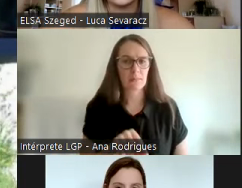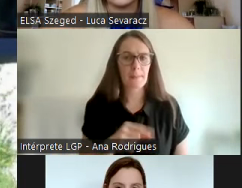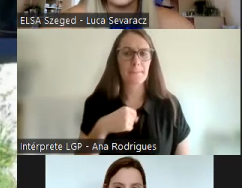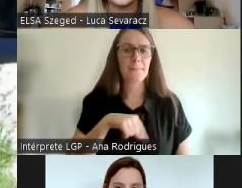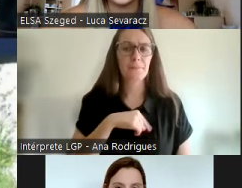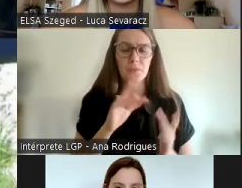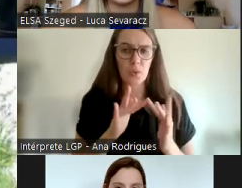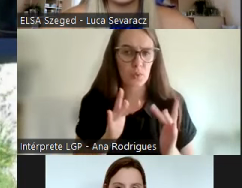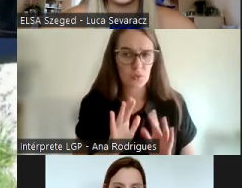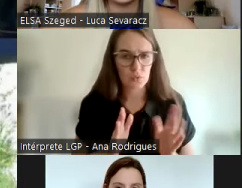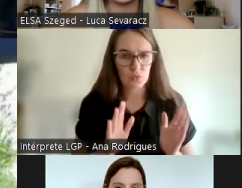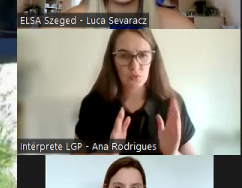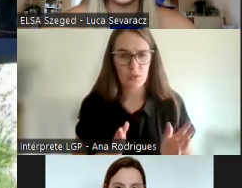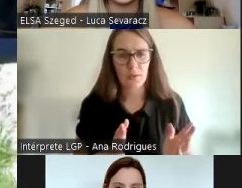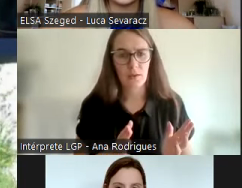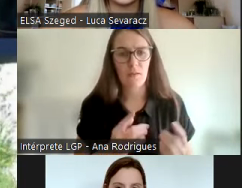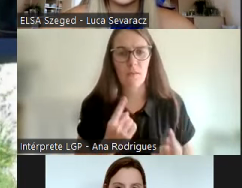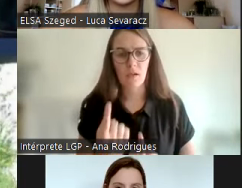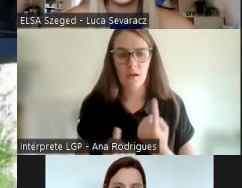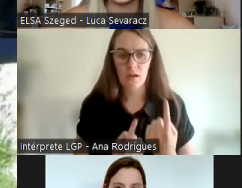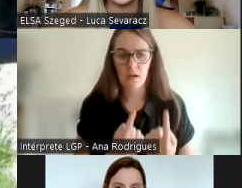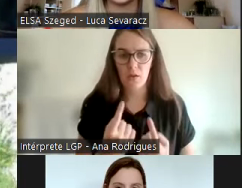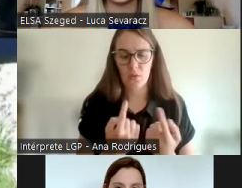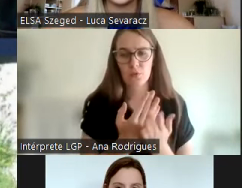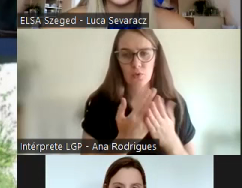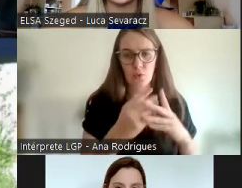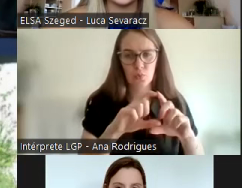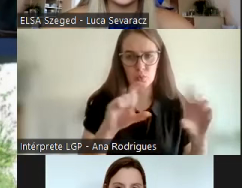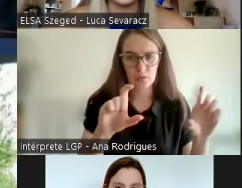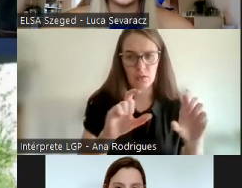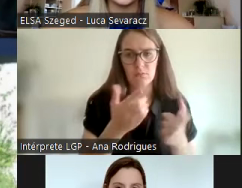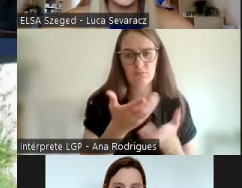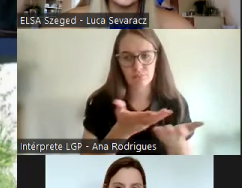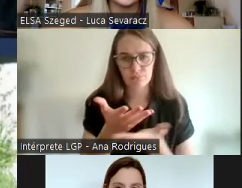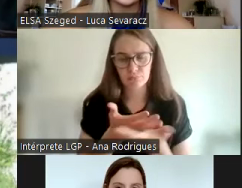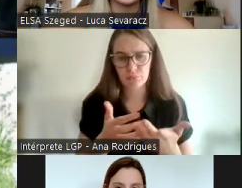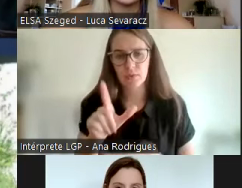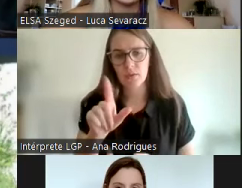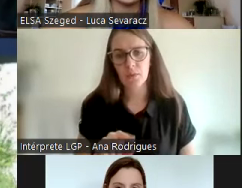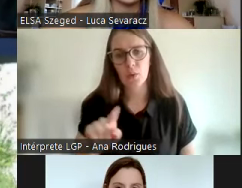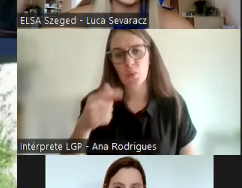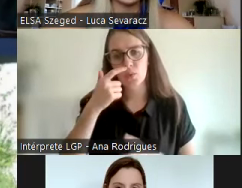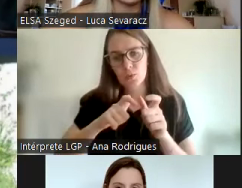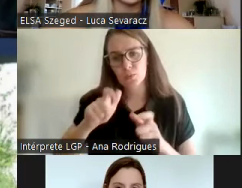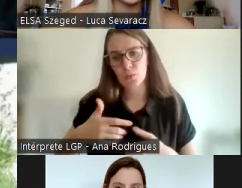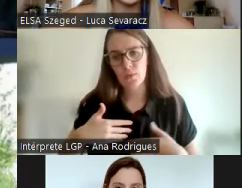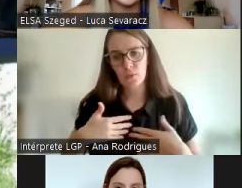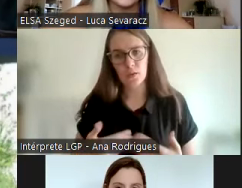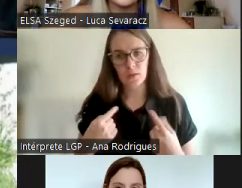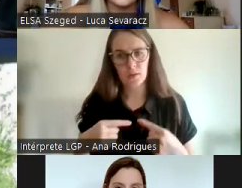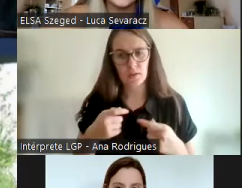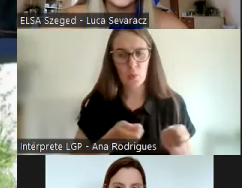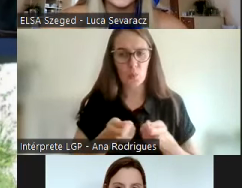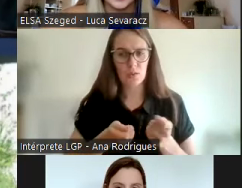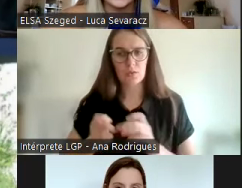contacted an ambitious group of middle school students named Teen Treasures who regularly organize